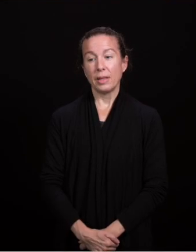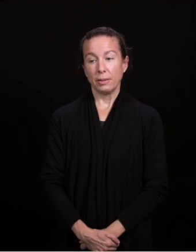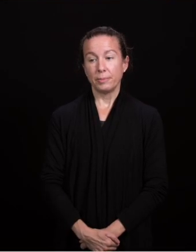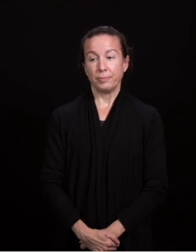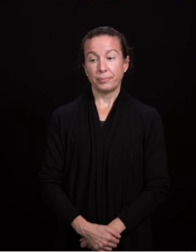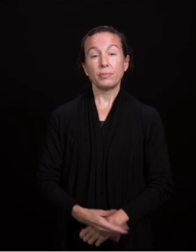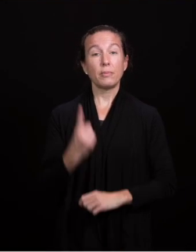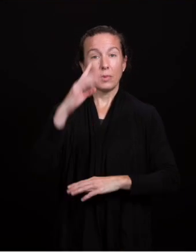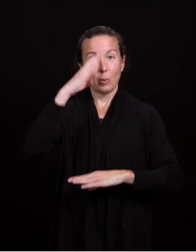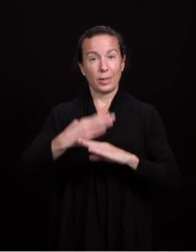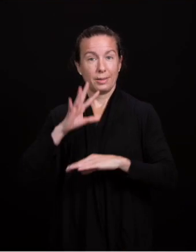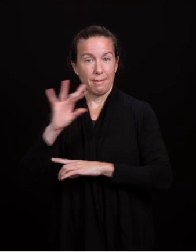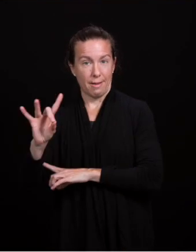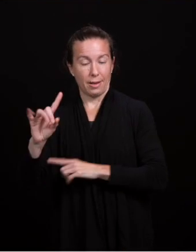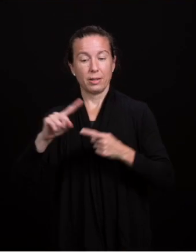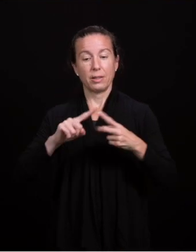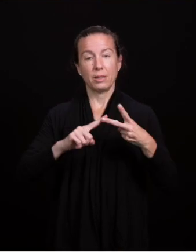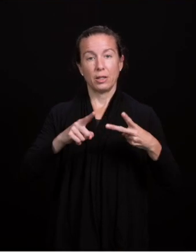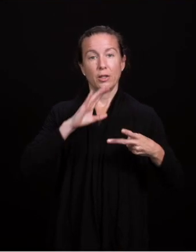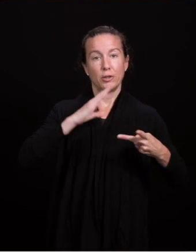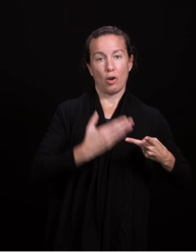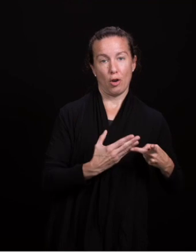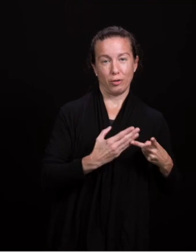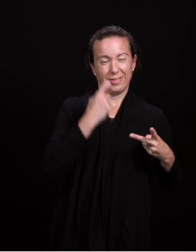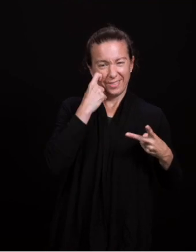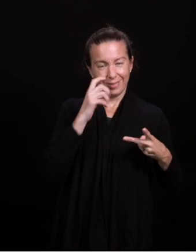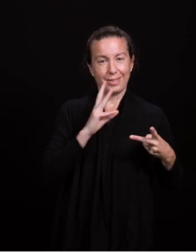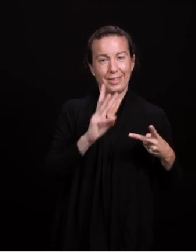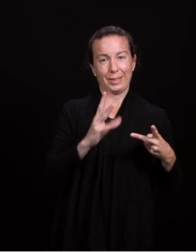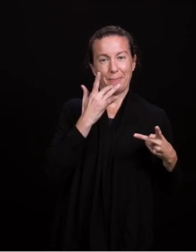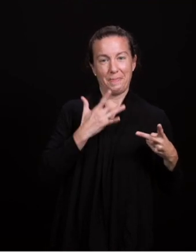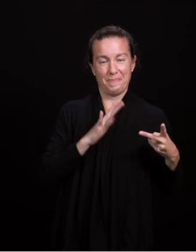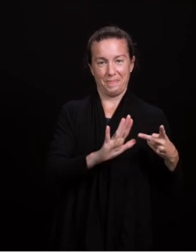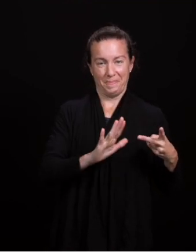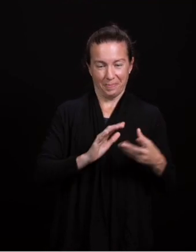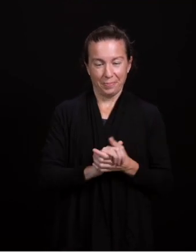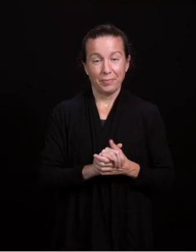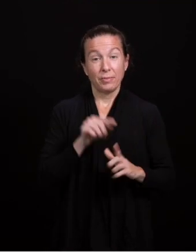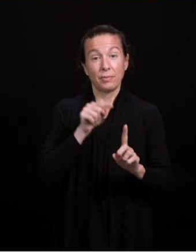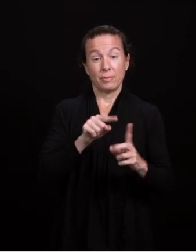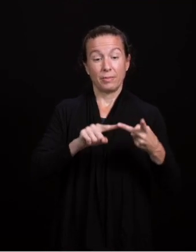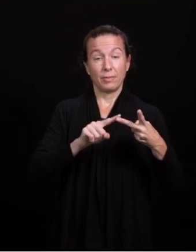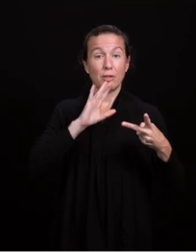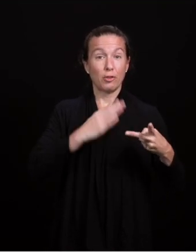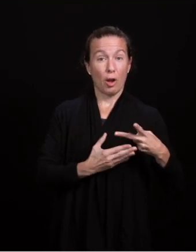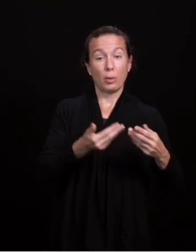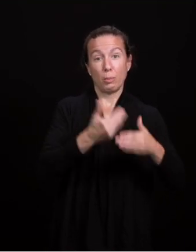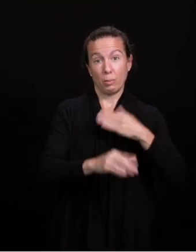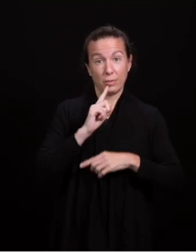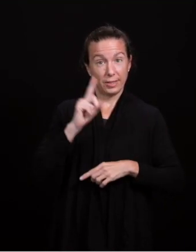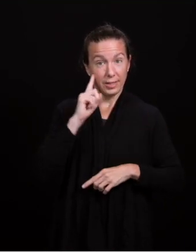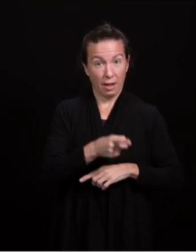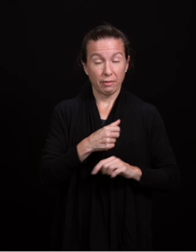have a son who's 8, and then our daughter just turned 6, and she was born deaf.